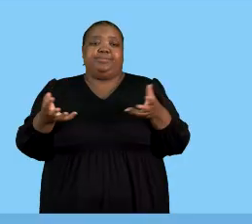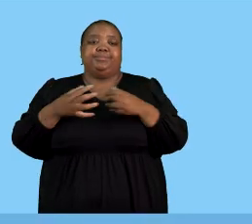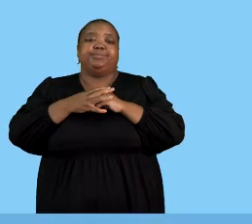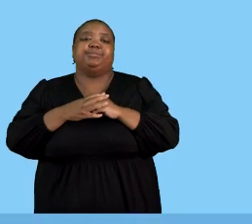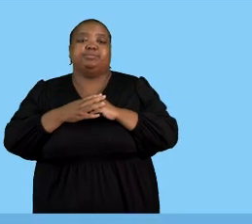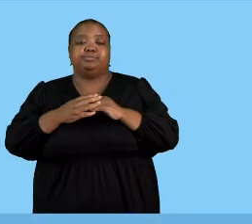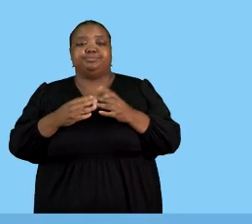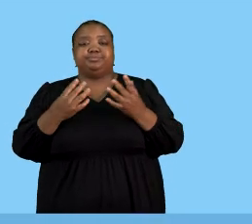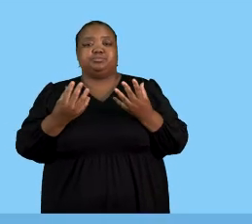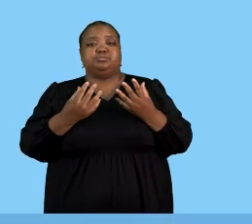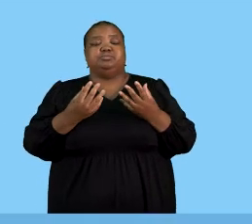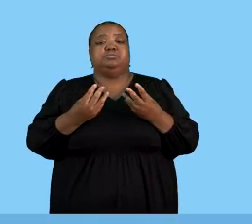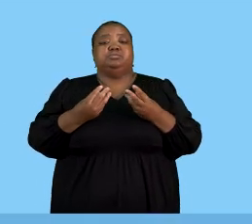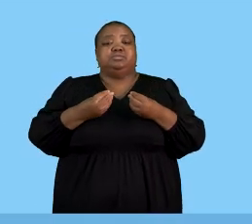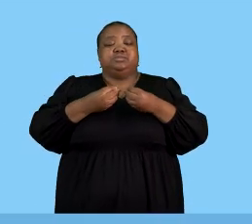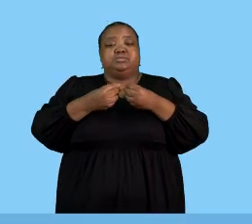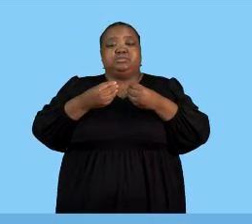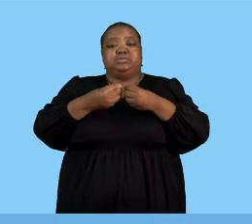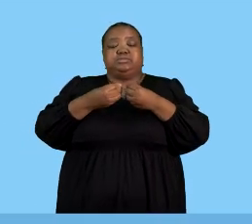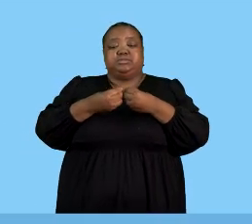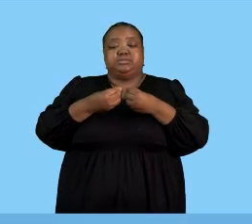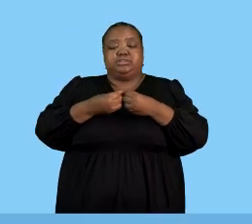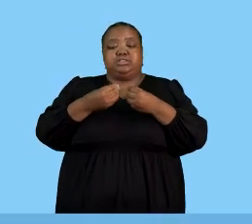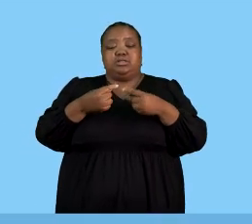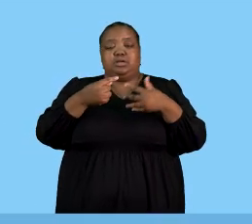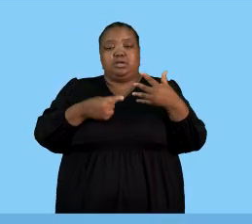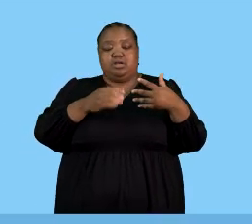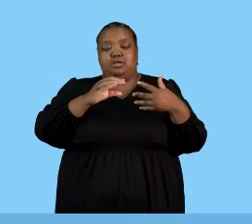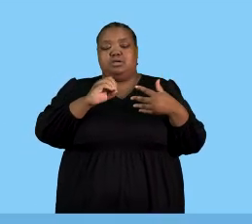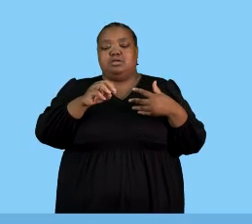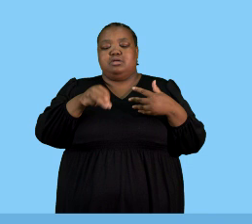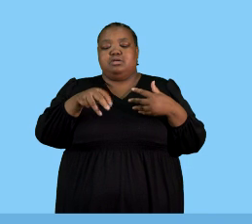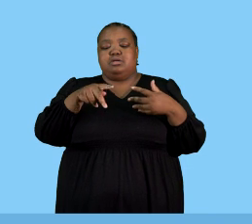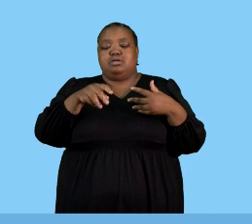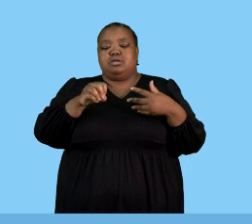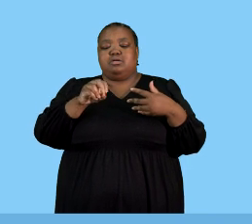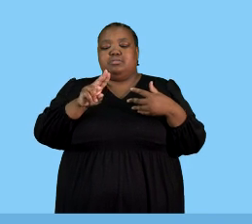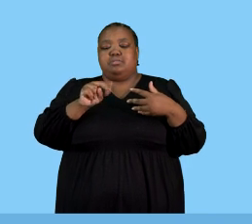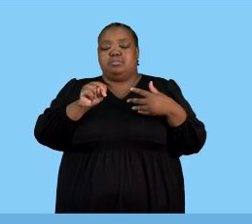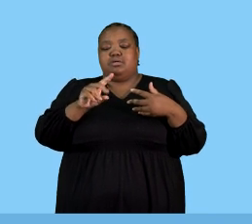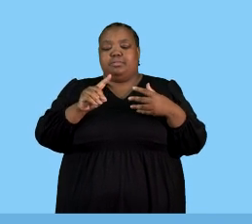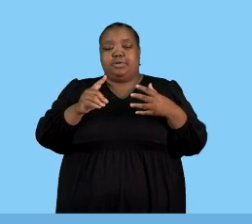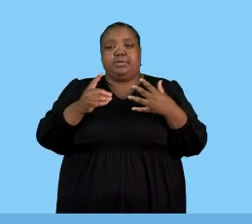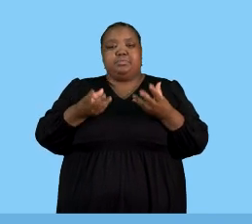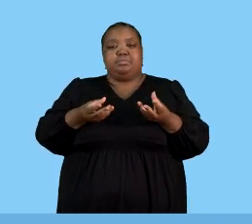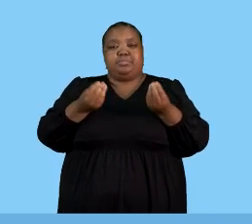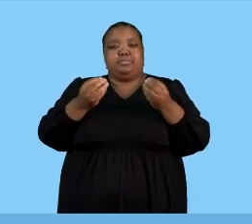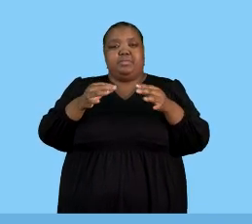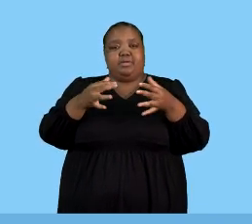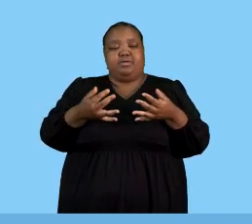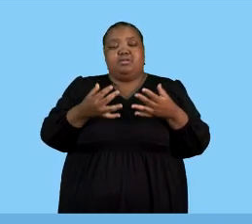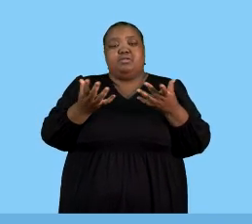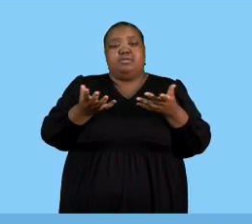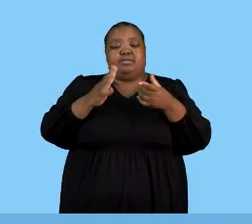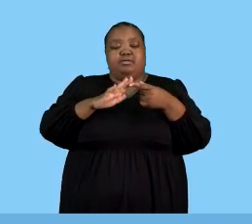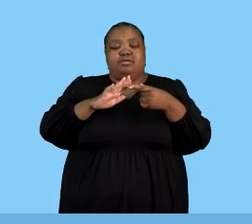And this is just reiterating that the properties of compounds are very different from the properties of the elements from which they are made. We have